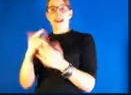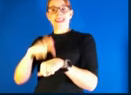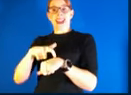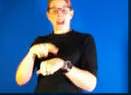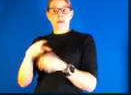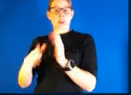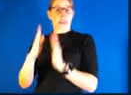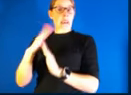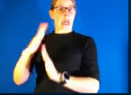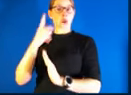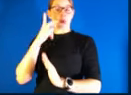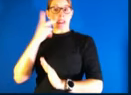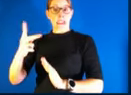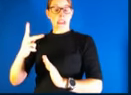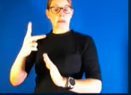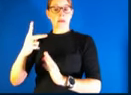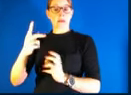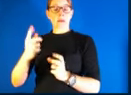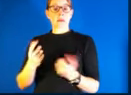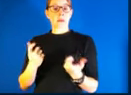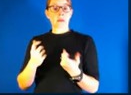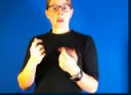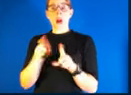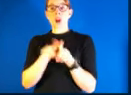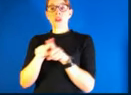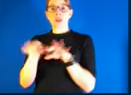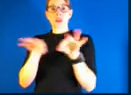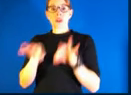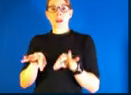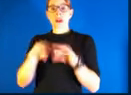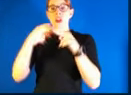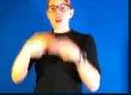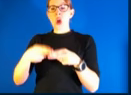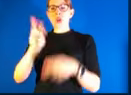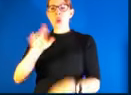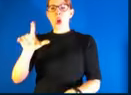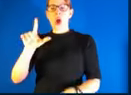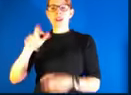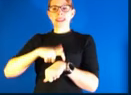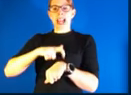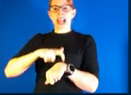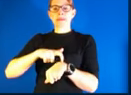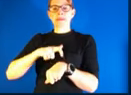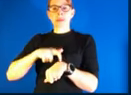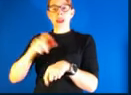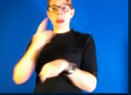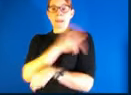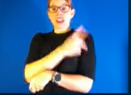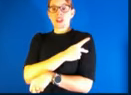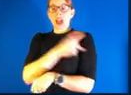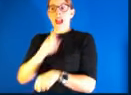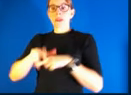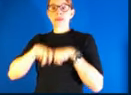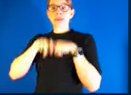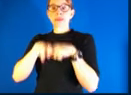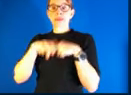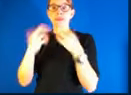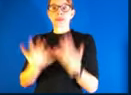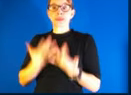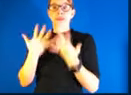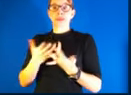have you jump in as well. But tell people what you've described as wall time. When you bring a patient in and they have to wait there to be seen, kind